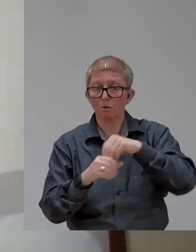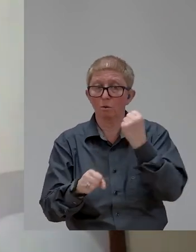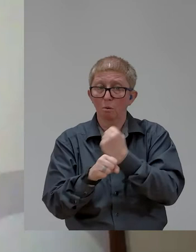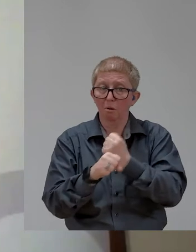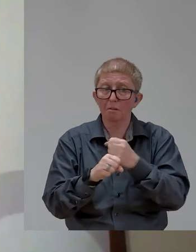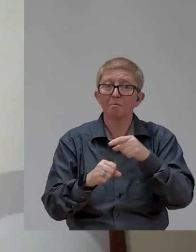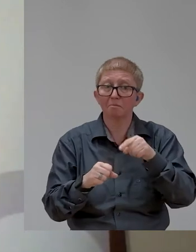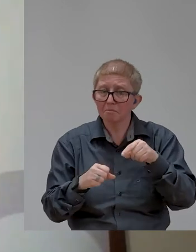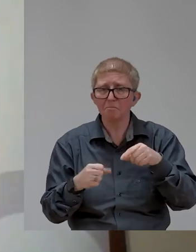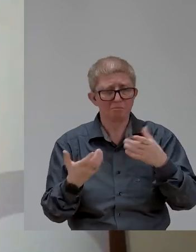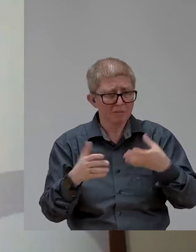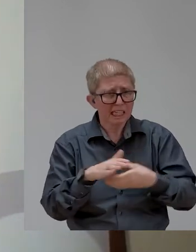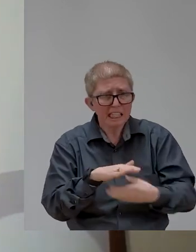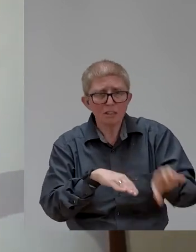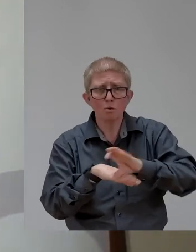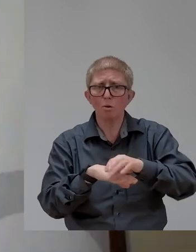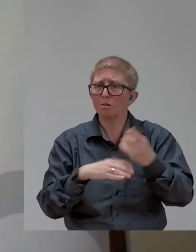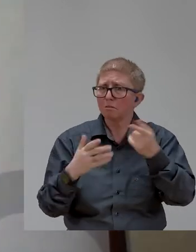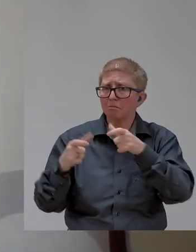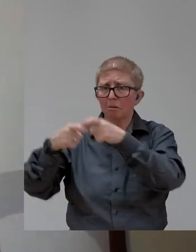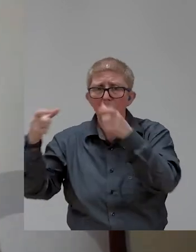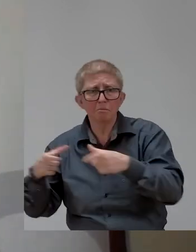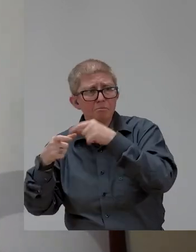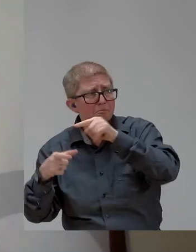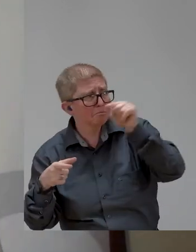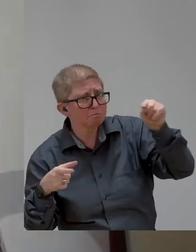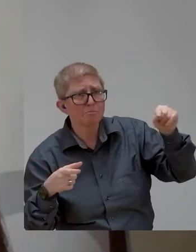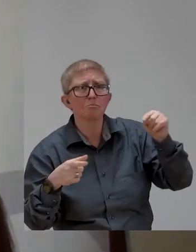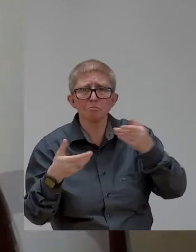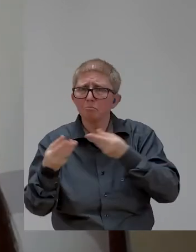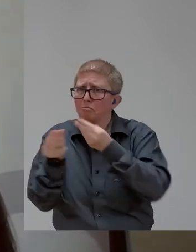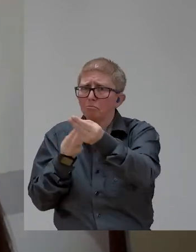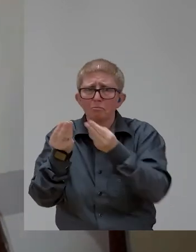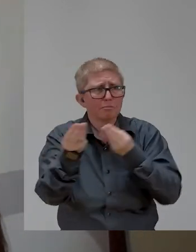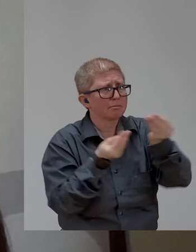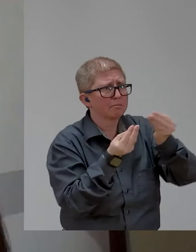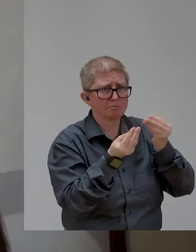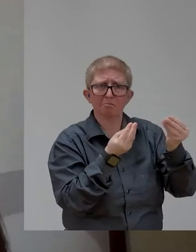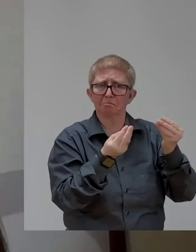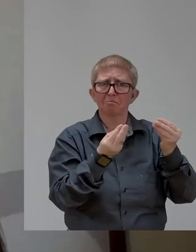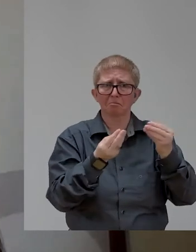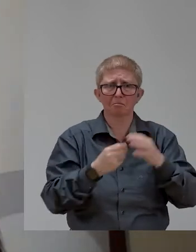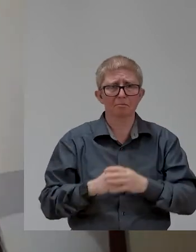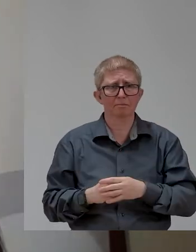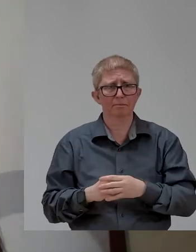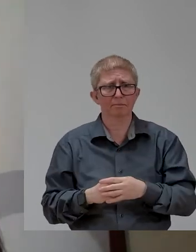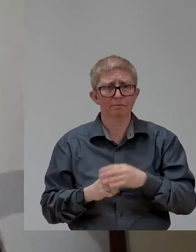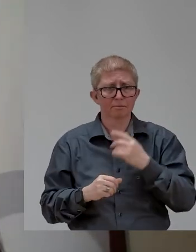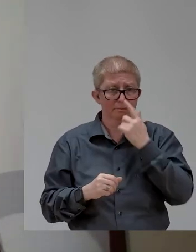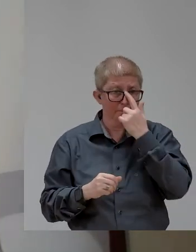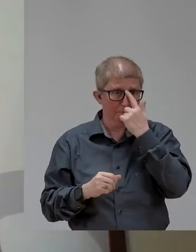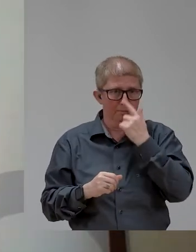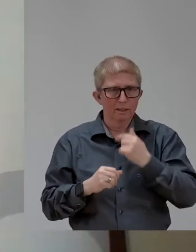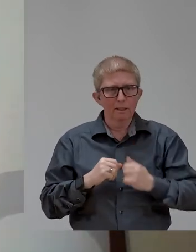and tools to companies that support them. One of these tools is a labor inclusion index, very interesting, which